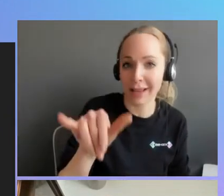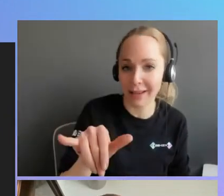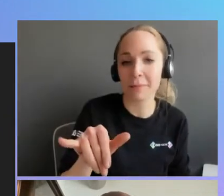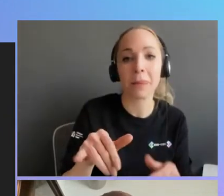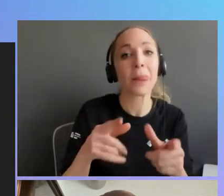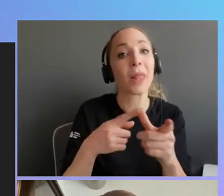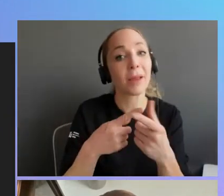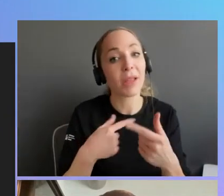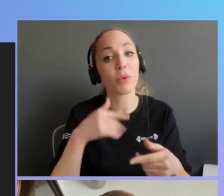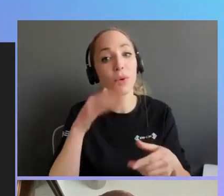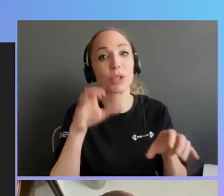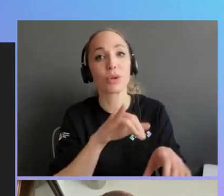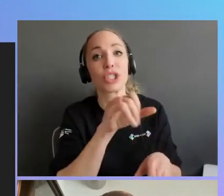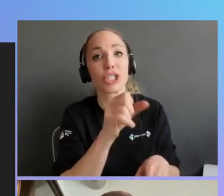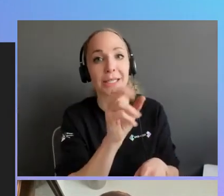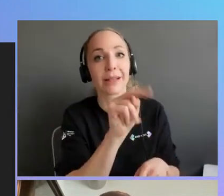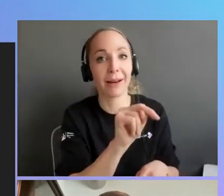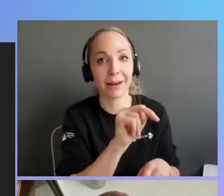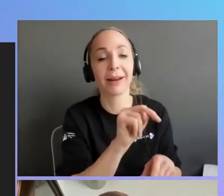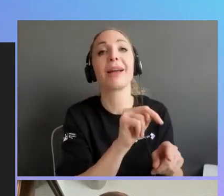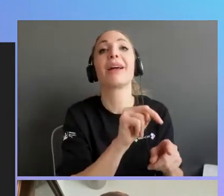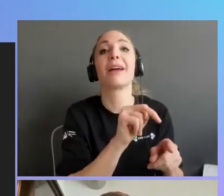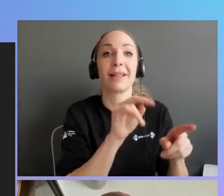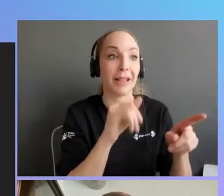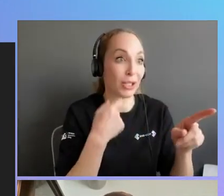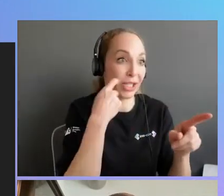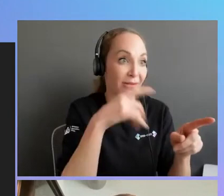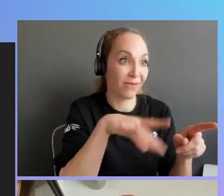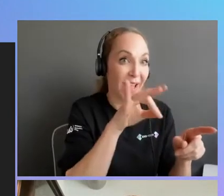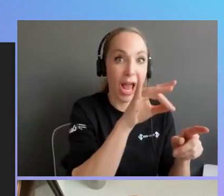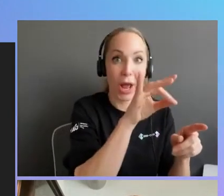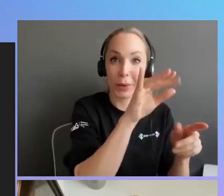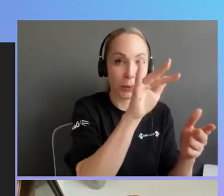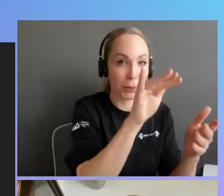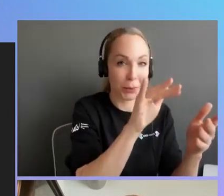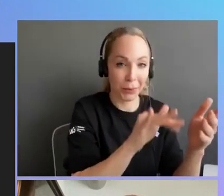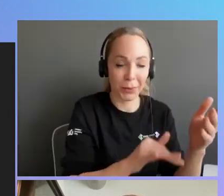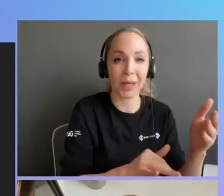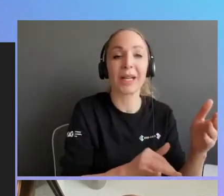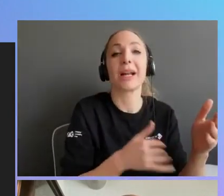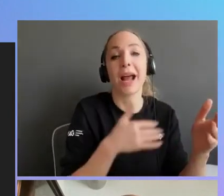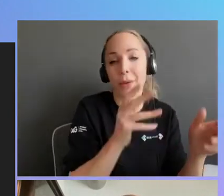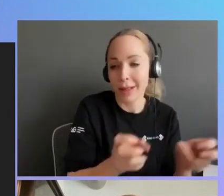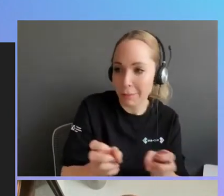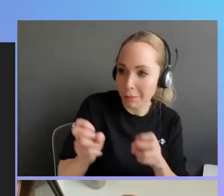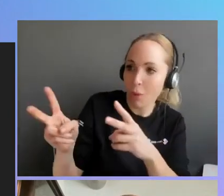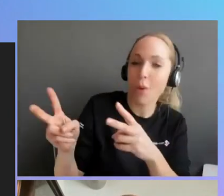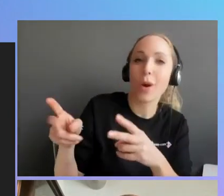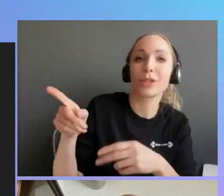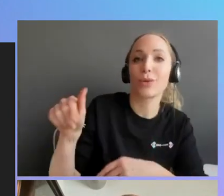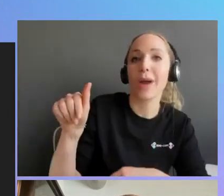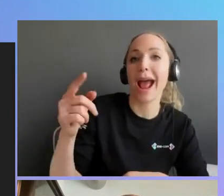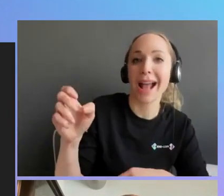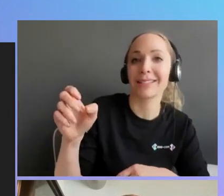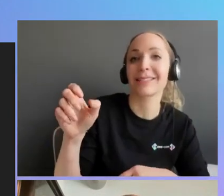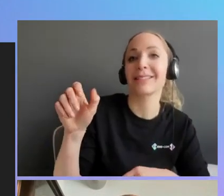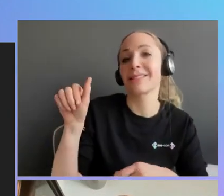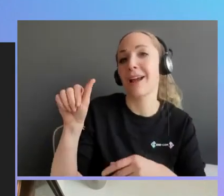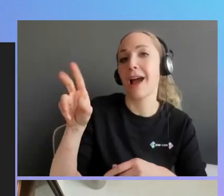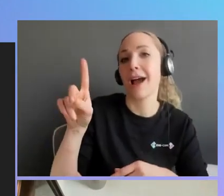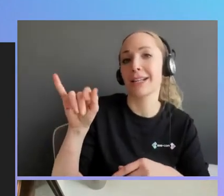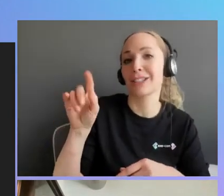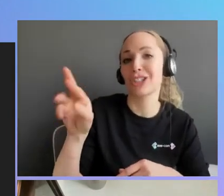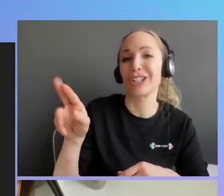issues we just found to be imported into Axe Auditor, which did expire my session. Give me 1 second to re-authenticate with Axe